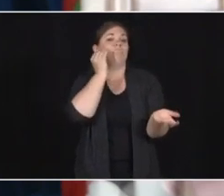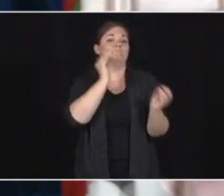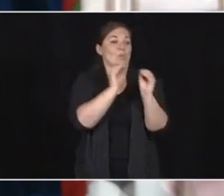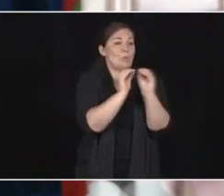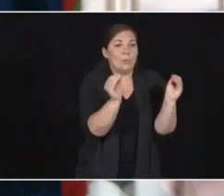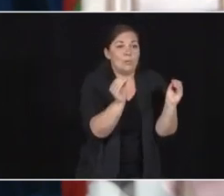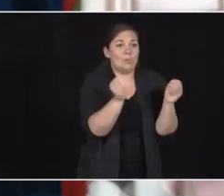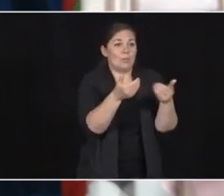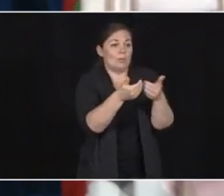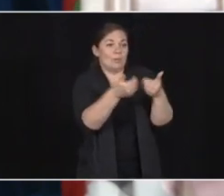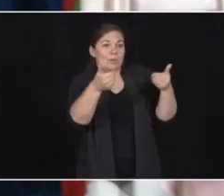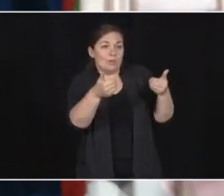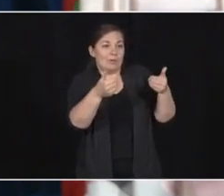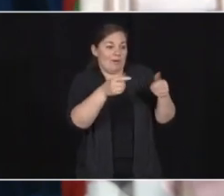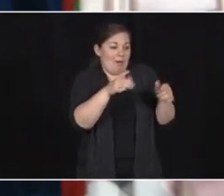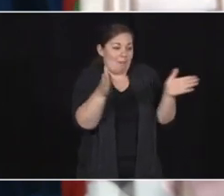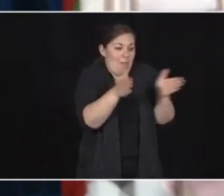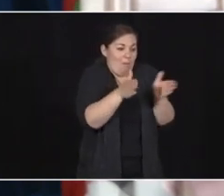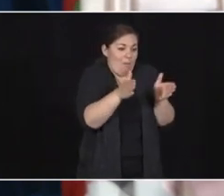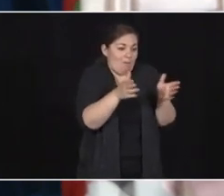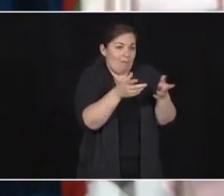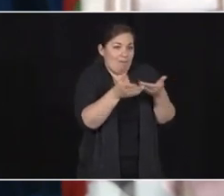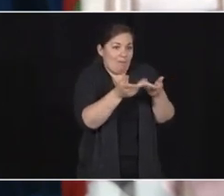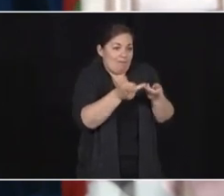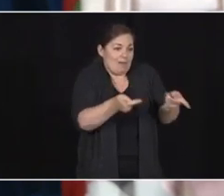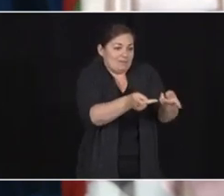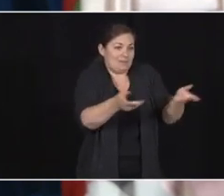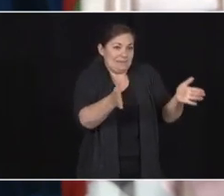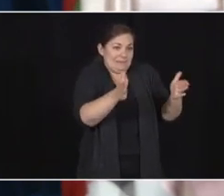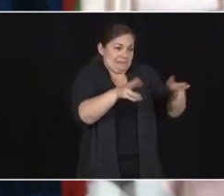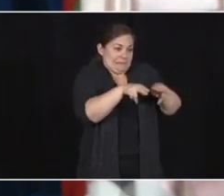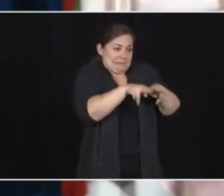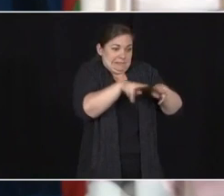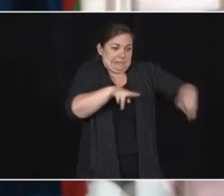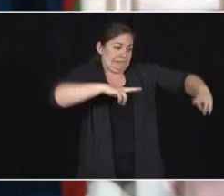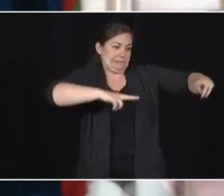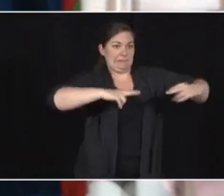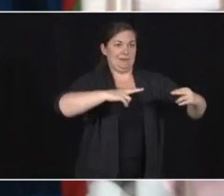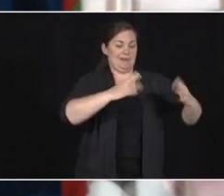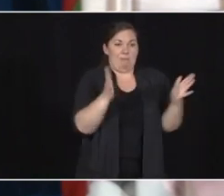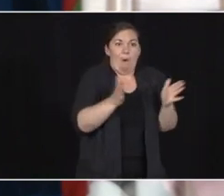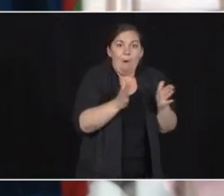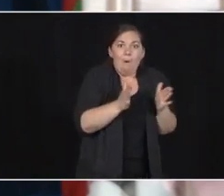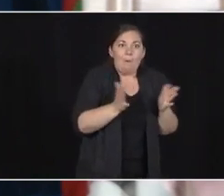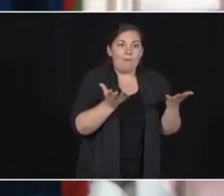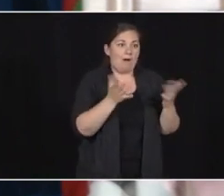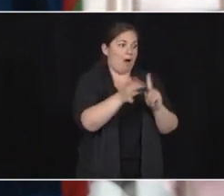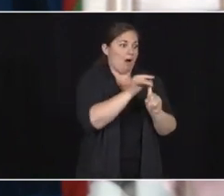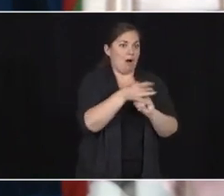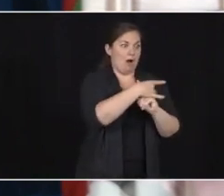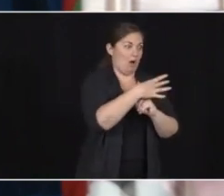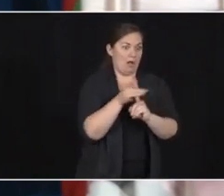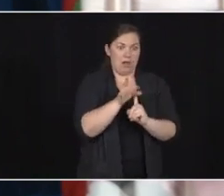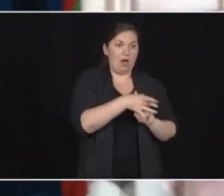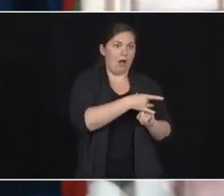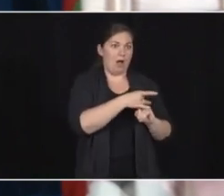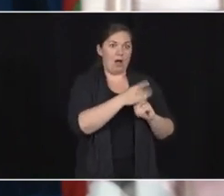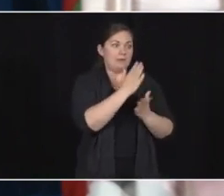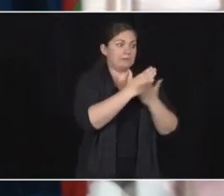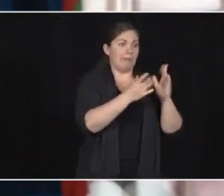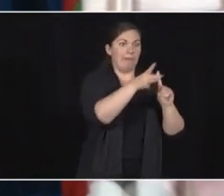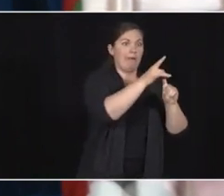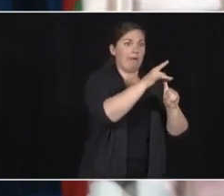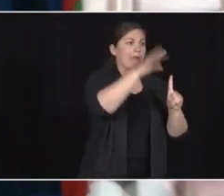of COVID-19, the asymptomatic spread of COVID-19, and the structural issues in our long-term care homes and the